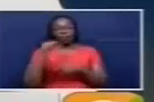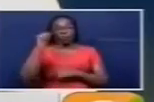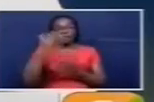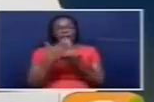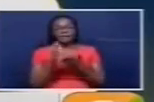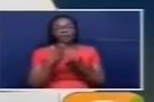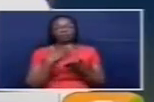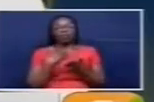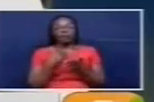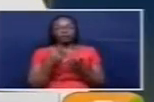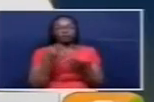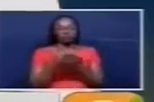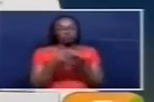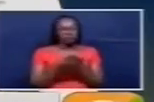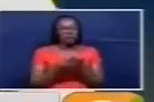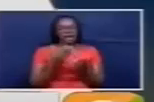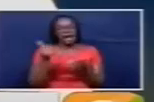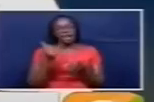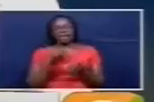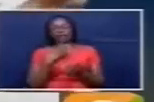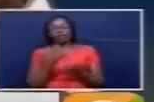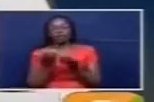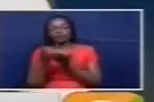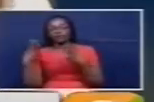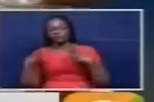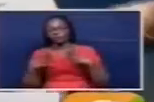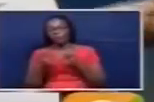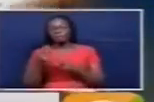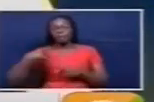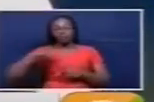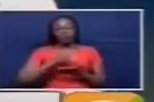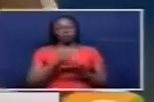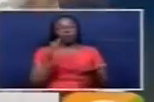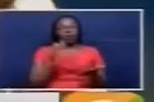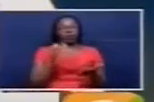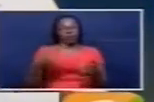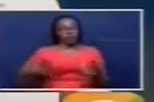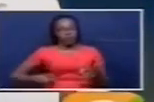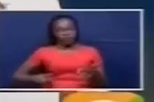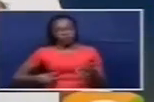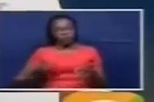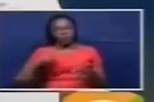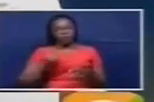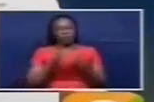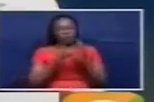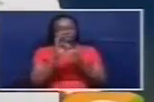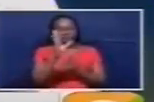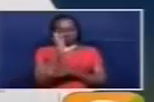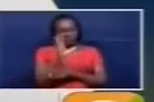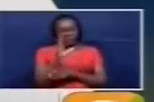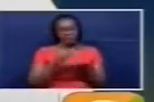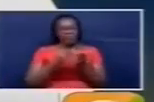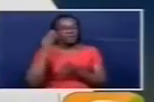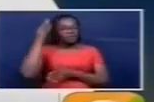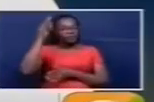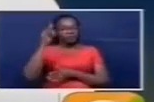serve the people. And I want to tell the young people of this country, we are the majority, about 70% of the population is under 35. The future of Kenya is in our